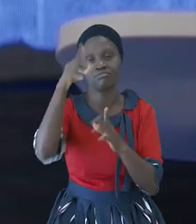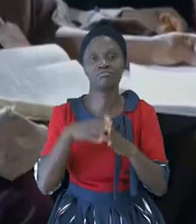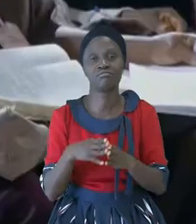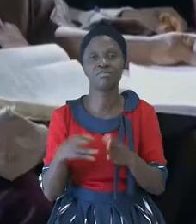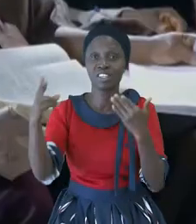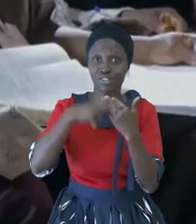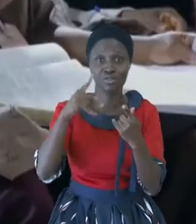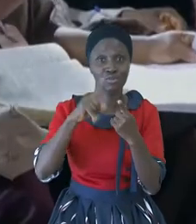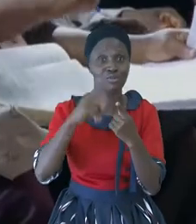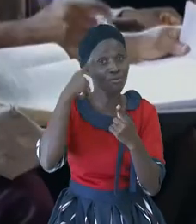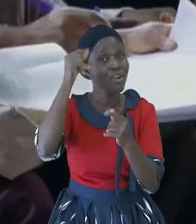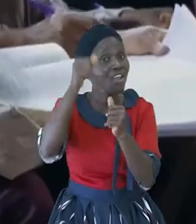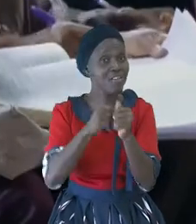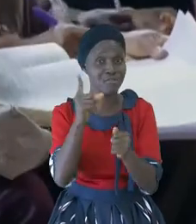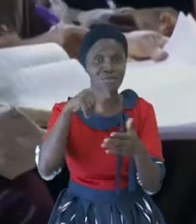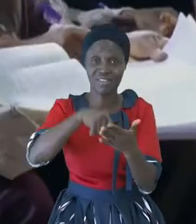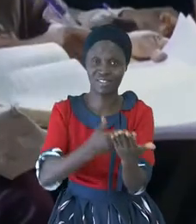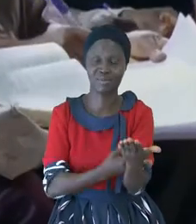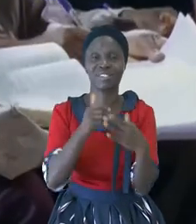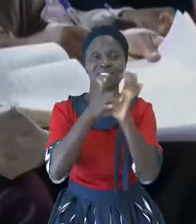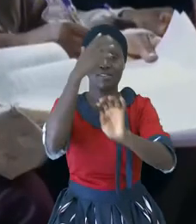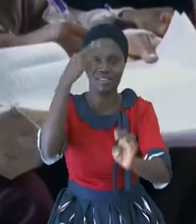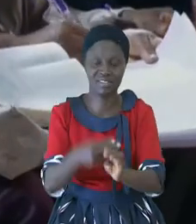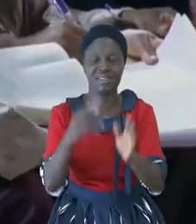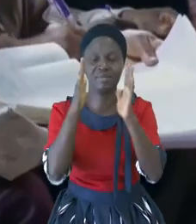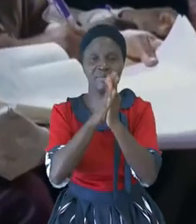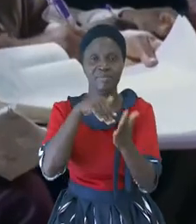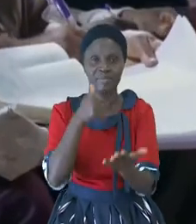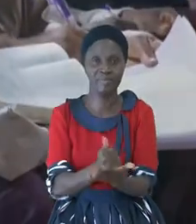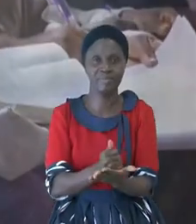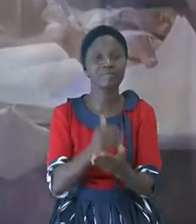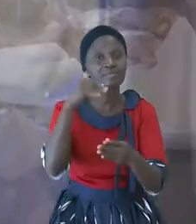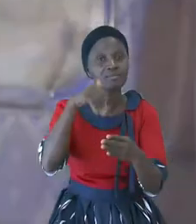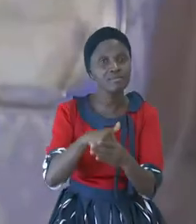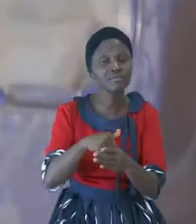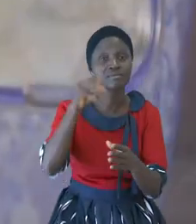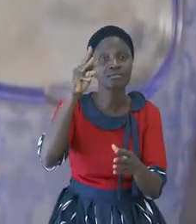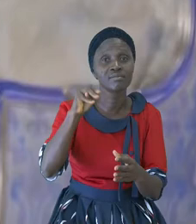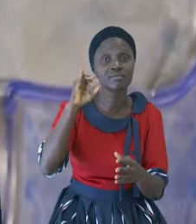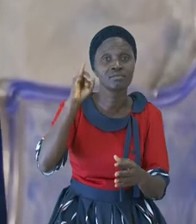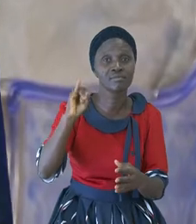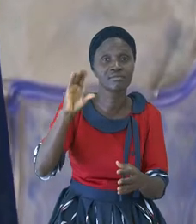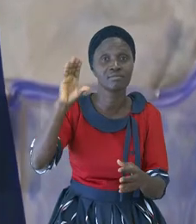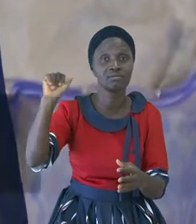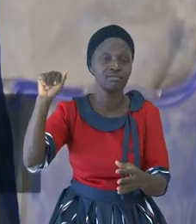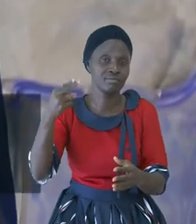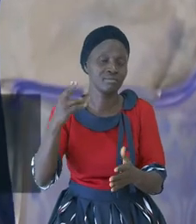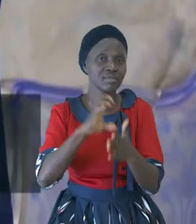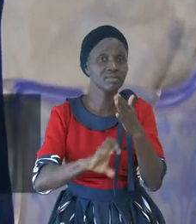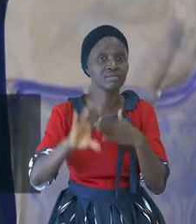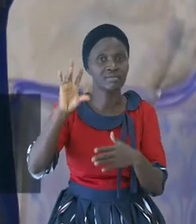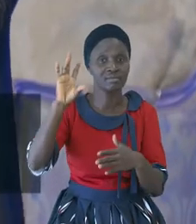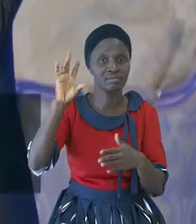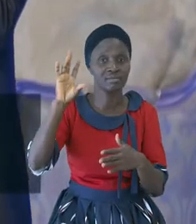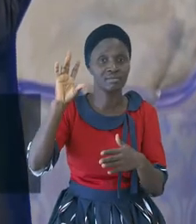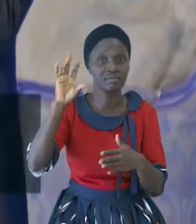this morning in Jesus' name. In Micah chapter 7, and I'm reading here from verse 18.